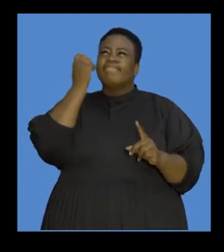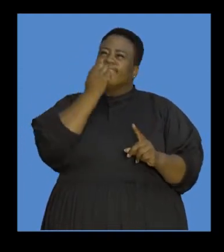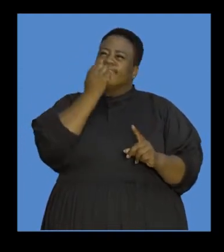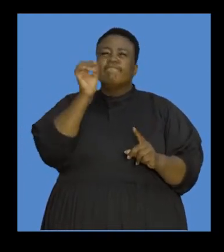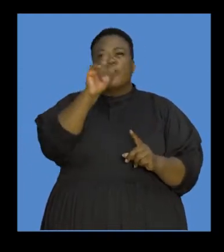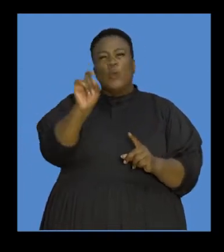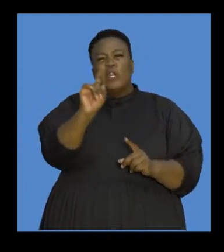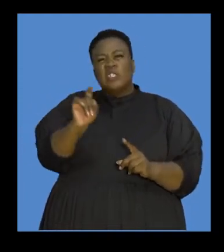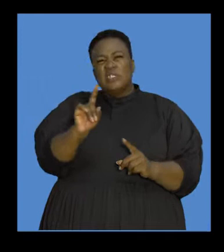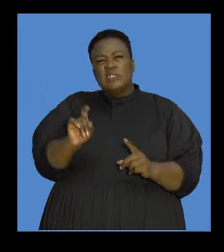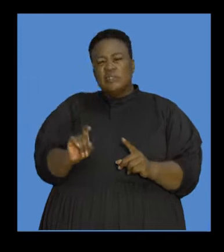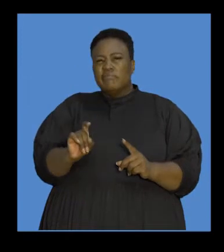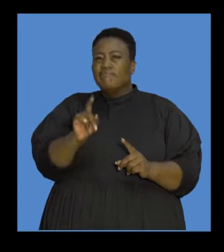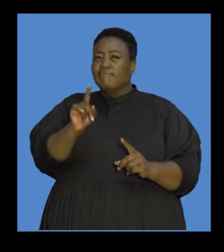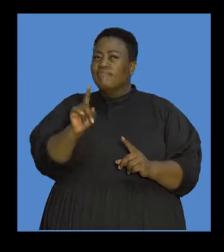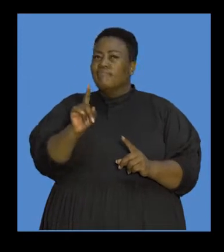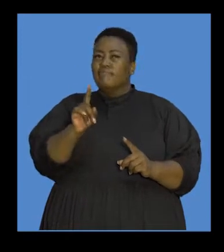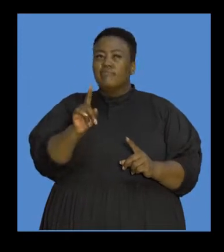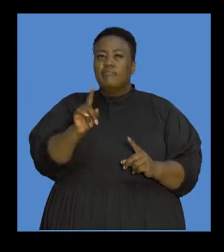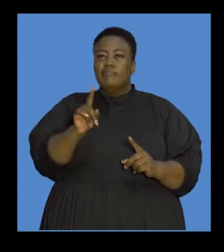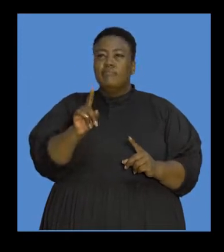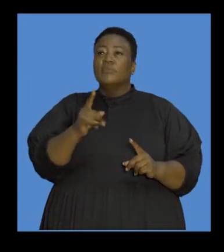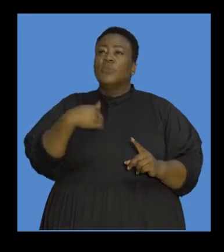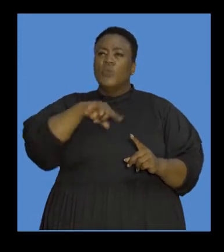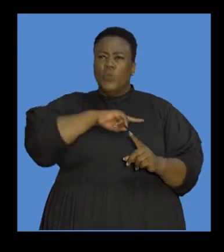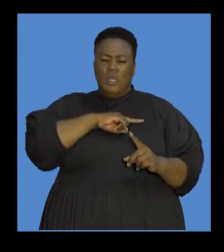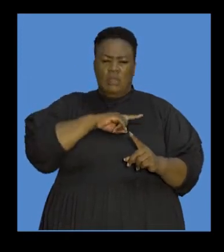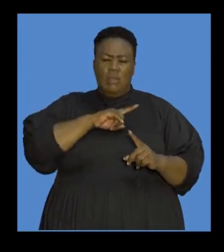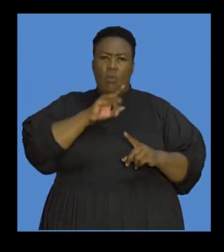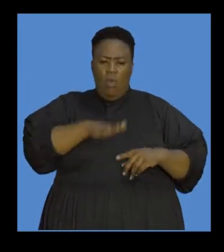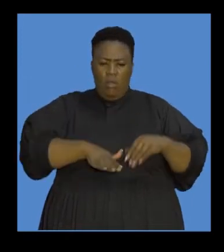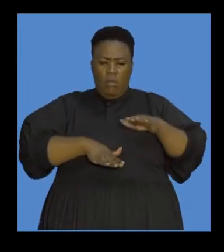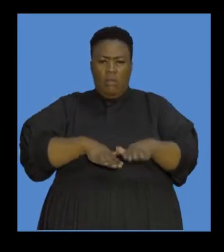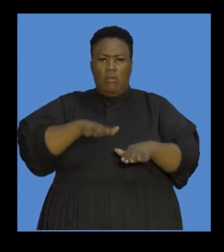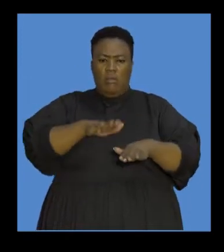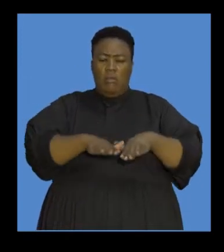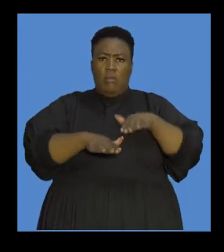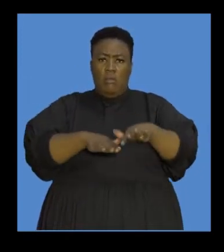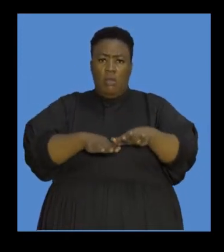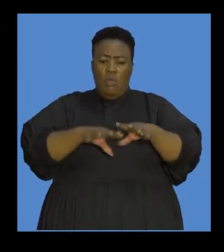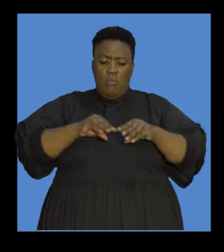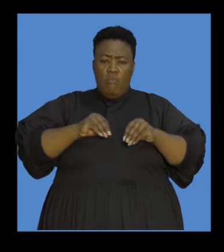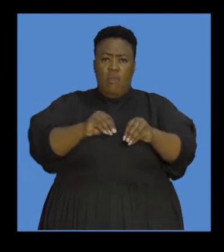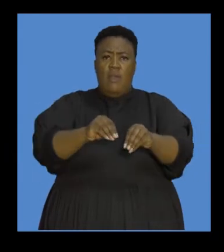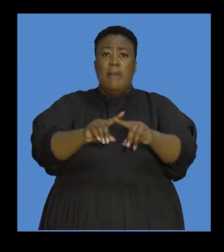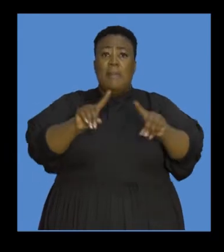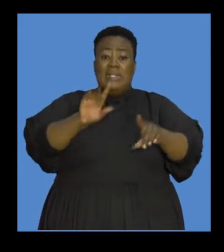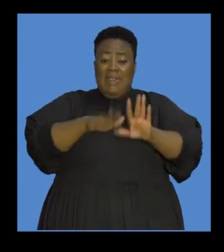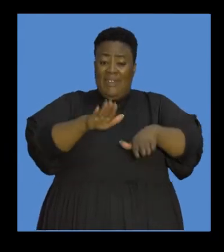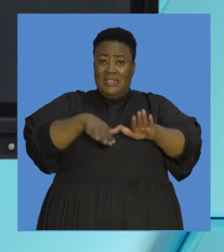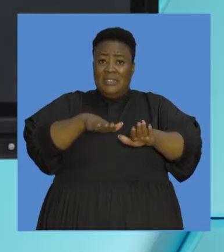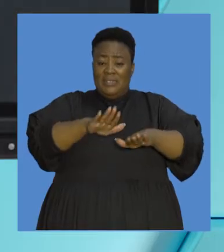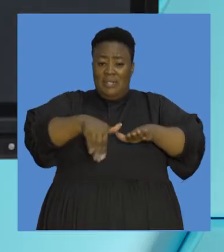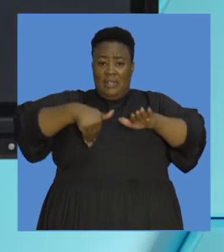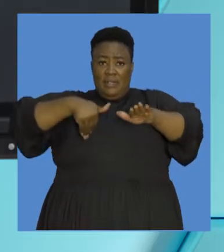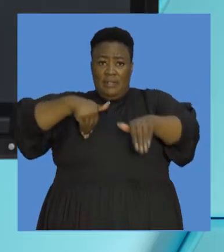questions. Why do we move forward when we walk, but our feet push backwards?